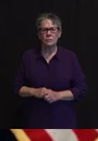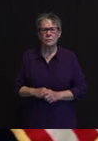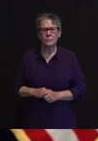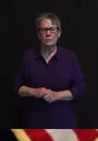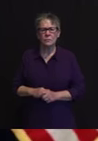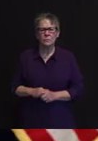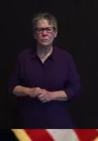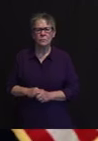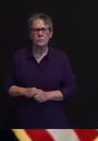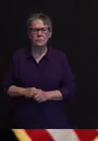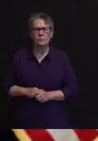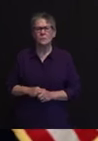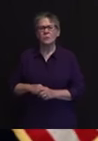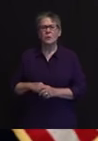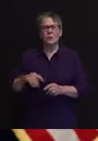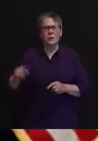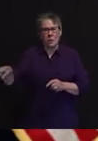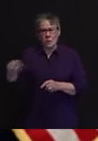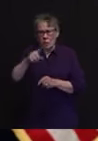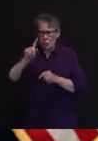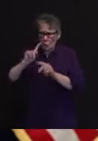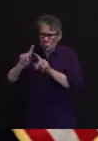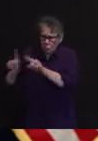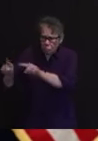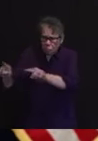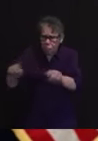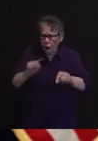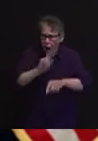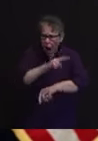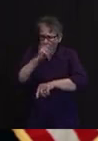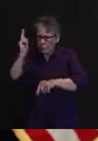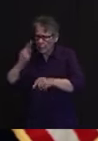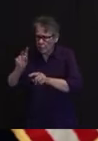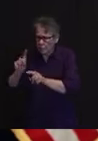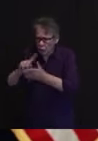exclusion criteria. That's period. That's an absolute statement.